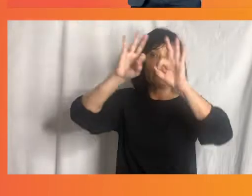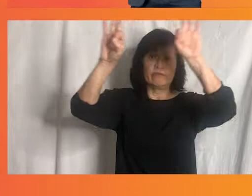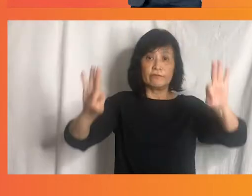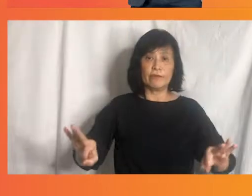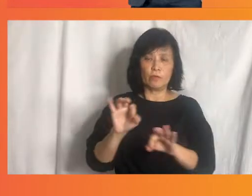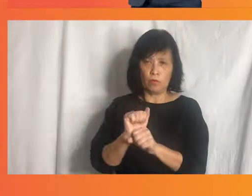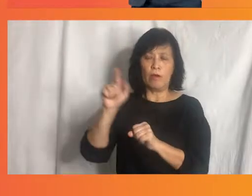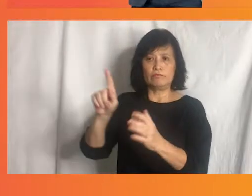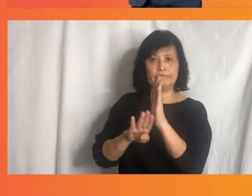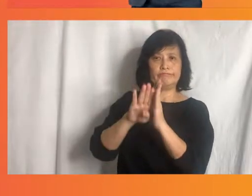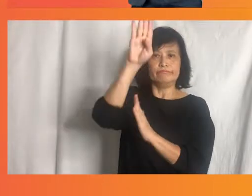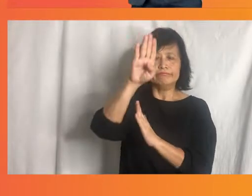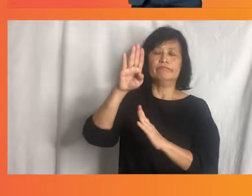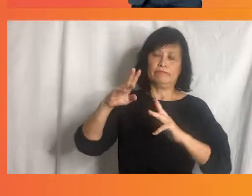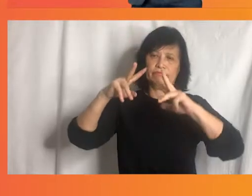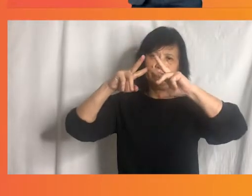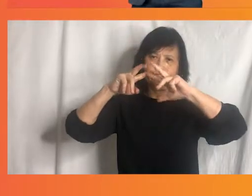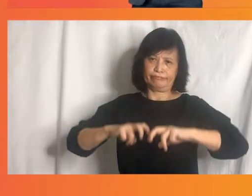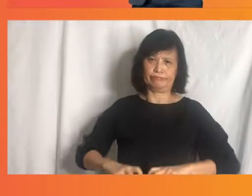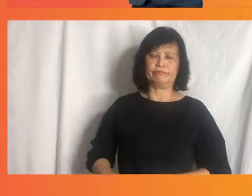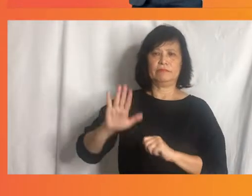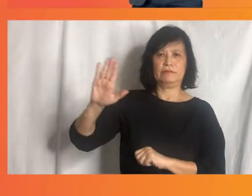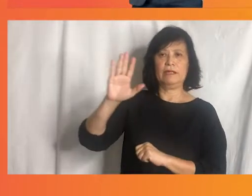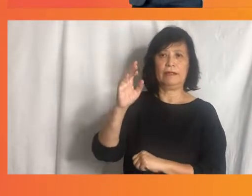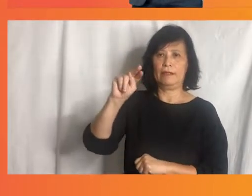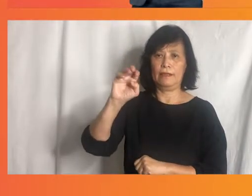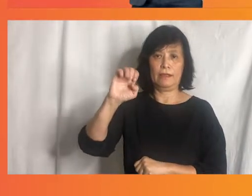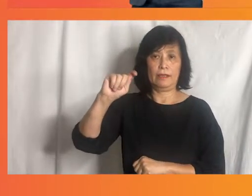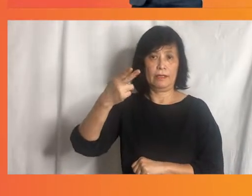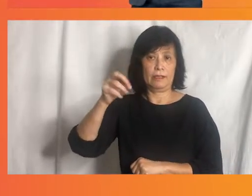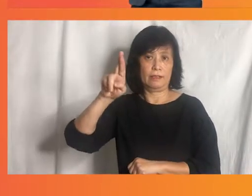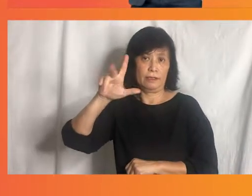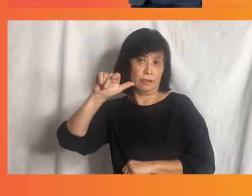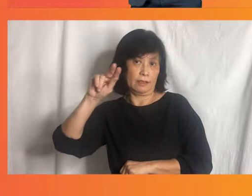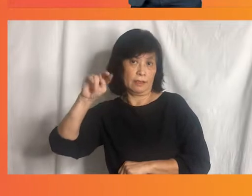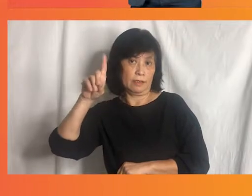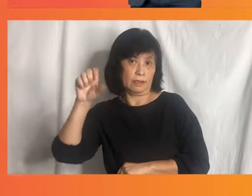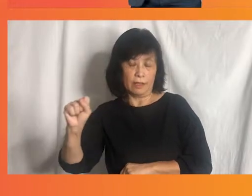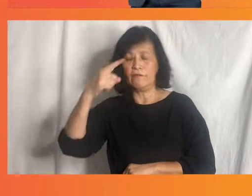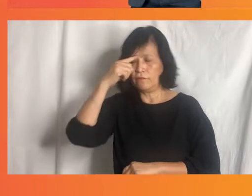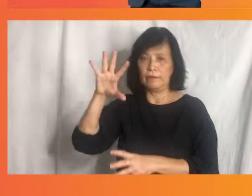of researchers in Netherlands. The aim is to guide the promotion of physical activity participation in